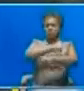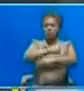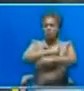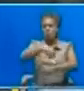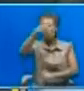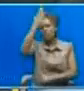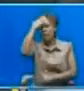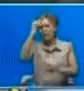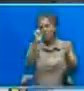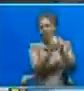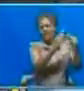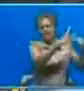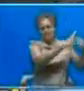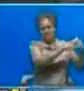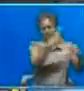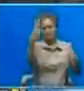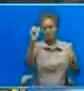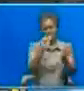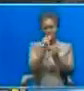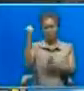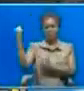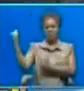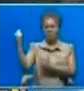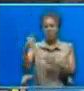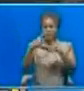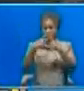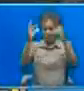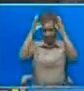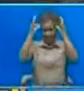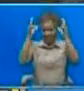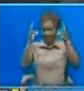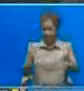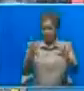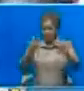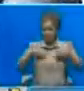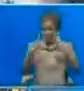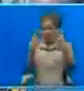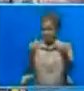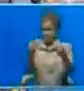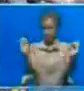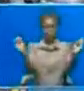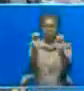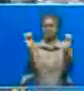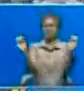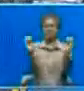Monday the 19th January 2015. But the decision did not come easy.